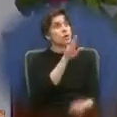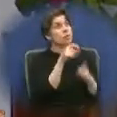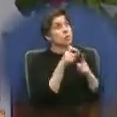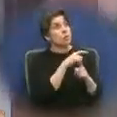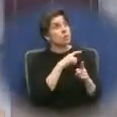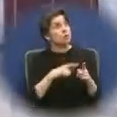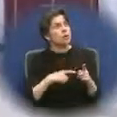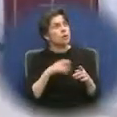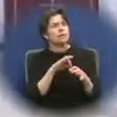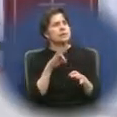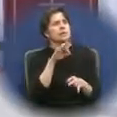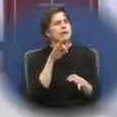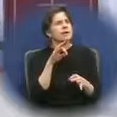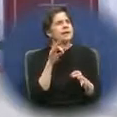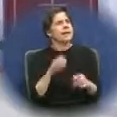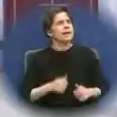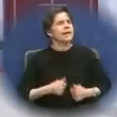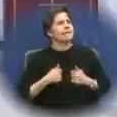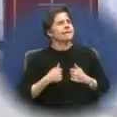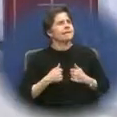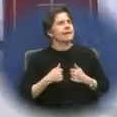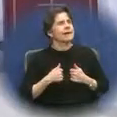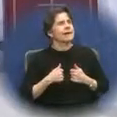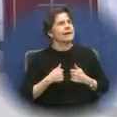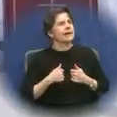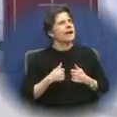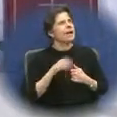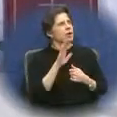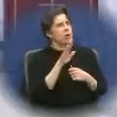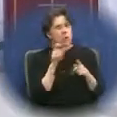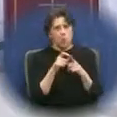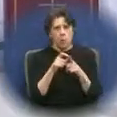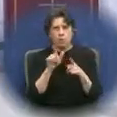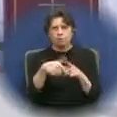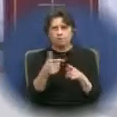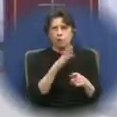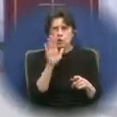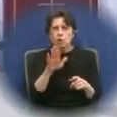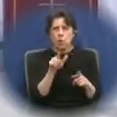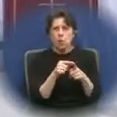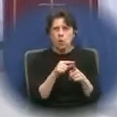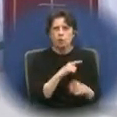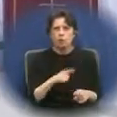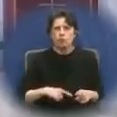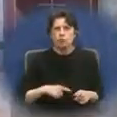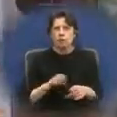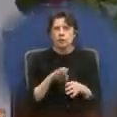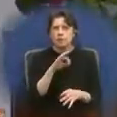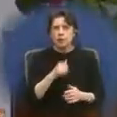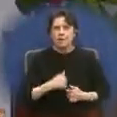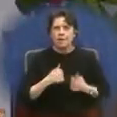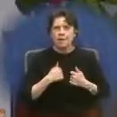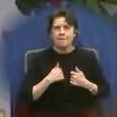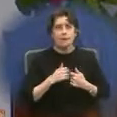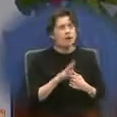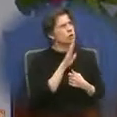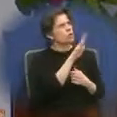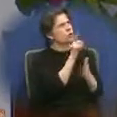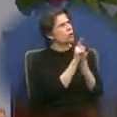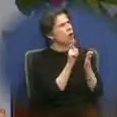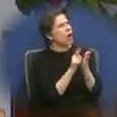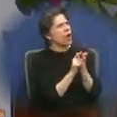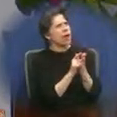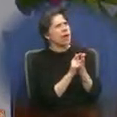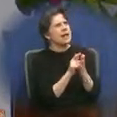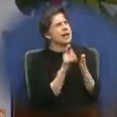spirit and life. Your words, Lord, are spirit and life. The law of the Lord is perfect, refreshing the soul.